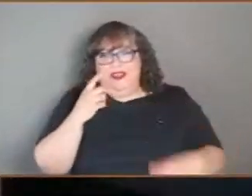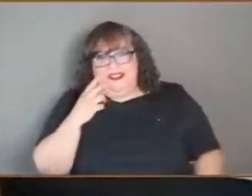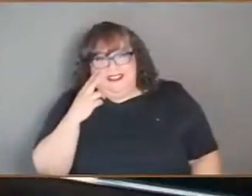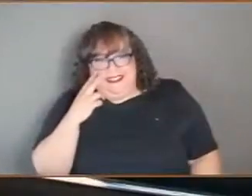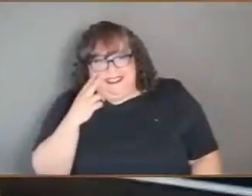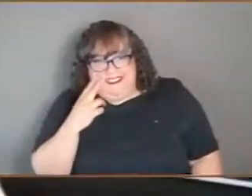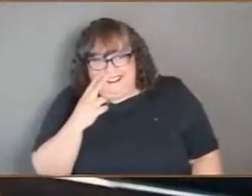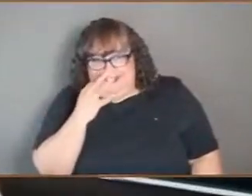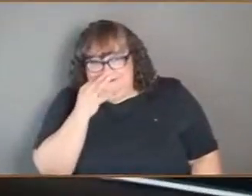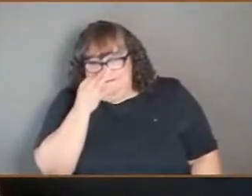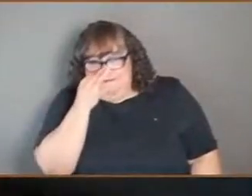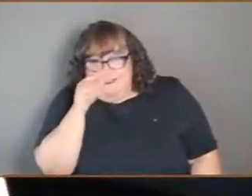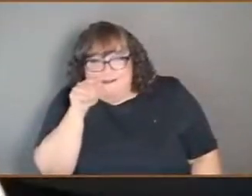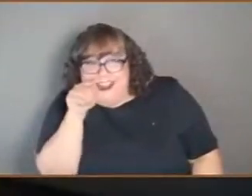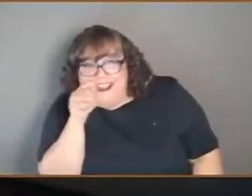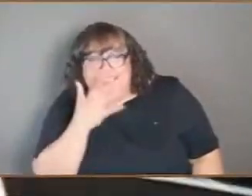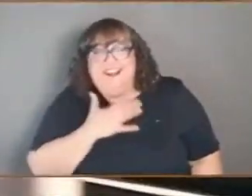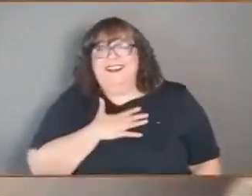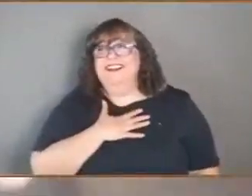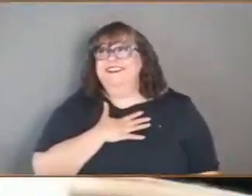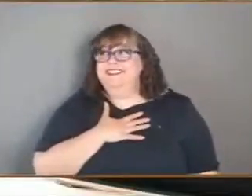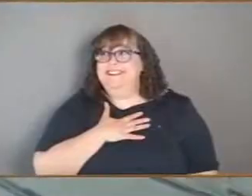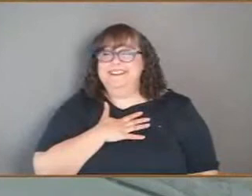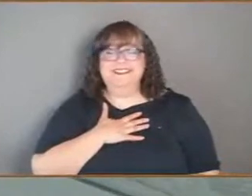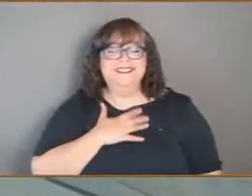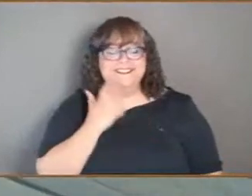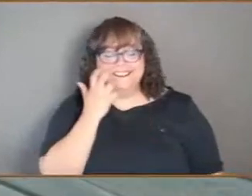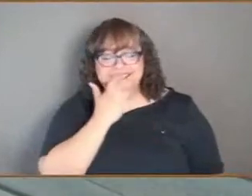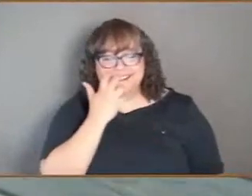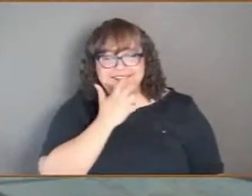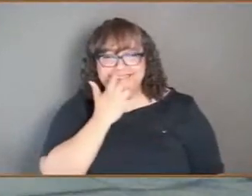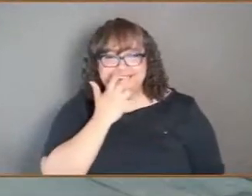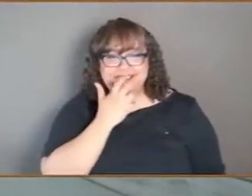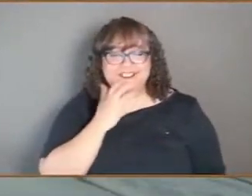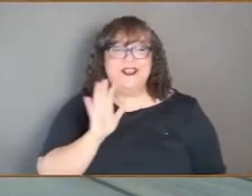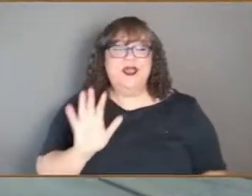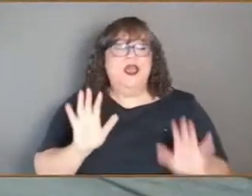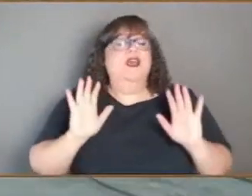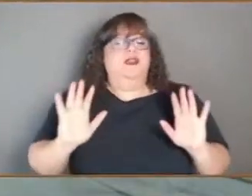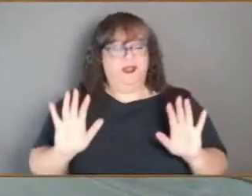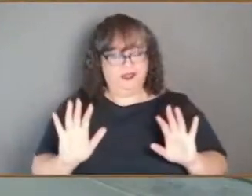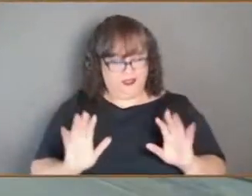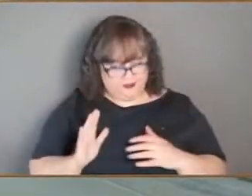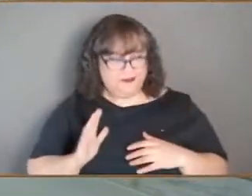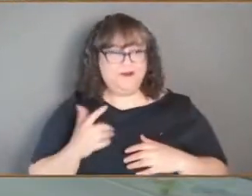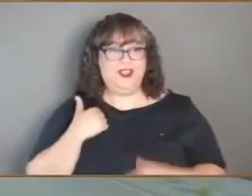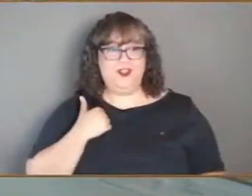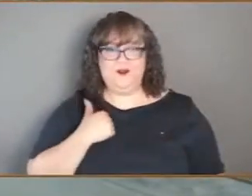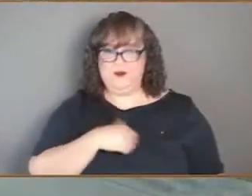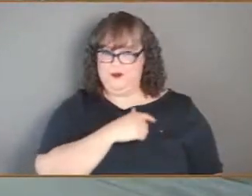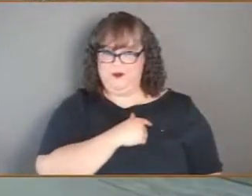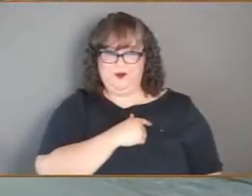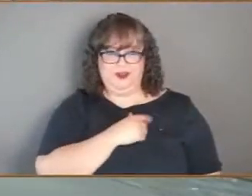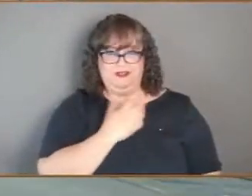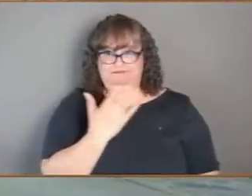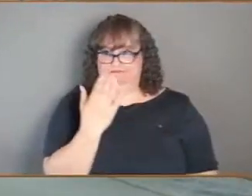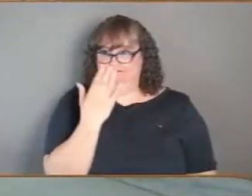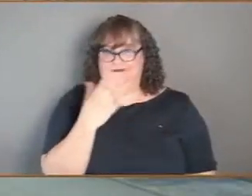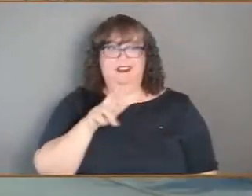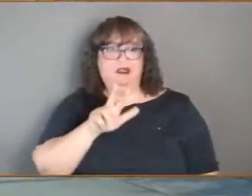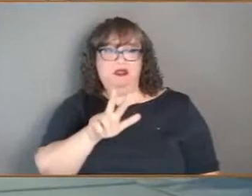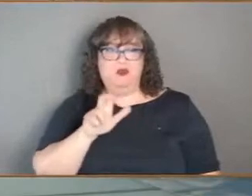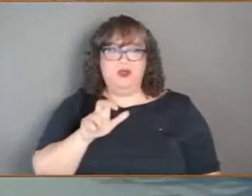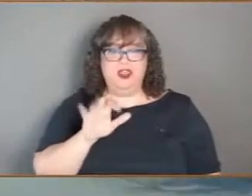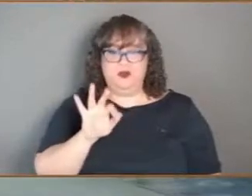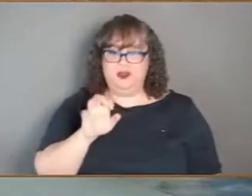It's right there. Oh my goodness. All right. We are literally like maybe 300 feet away from